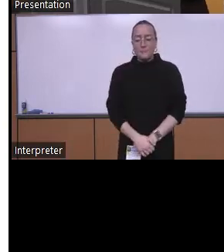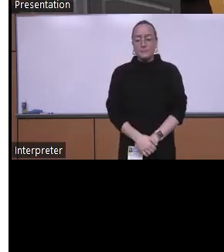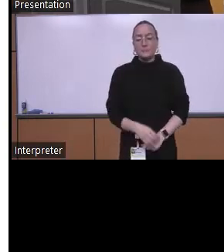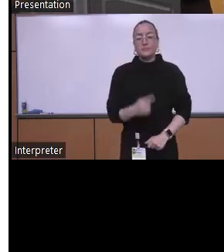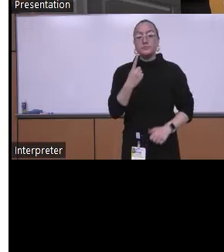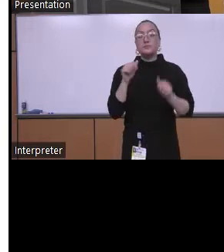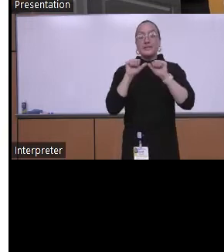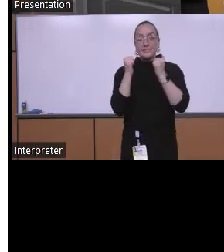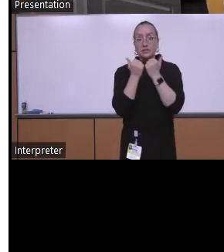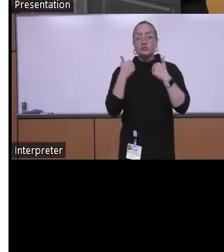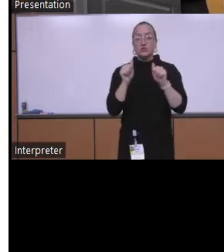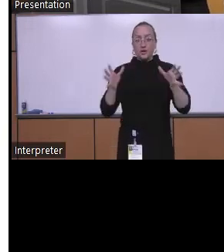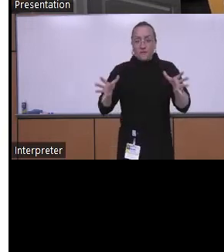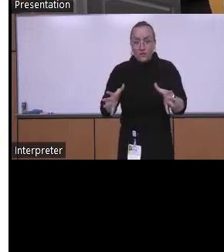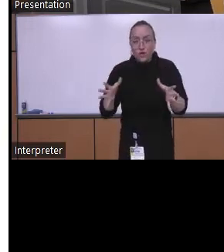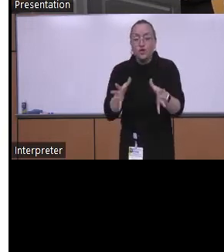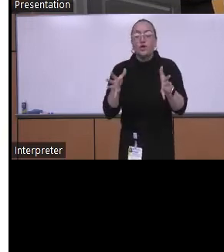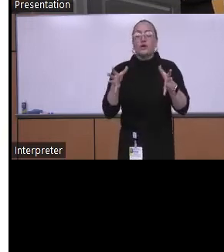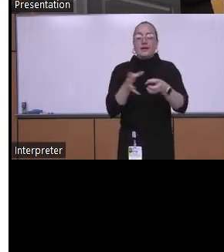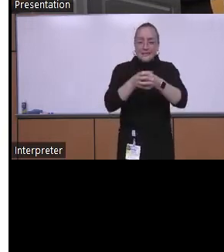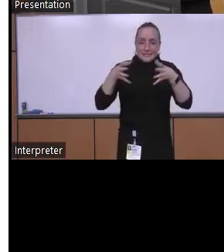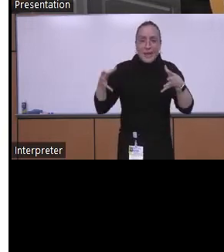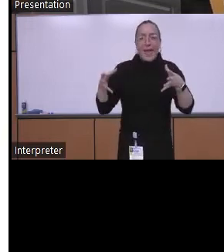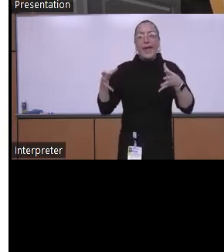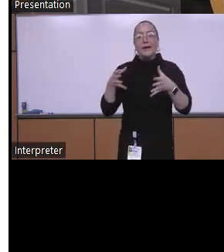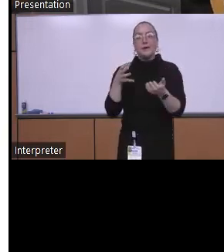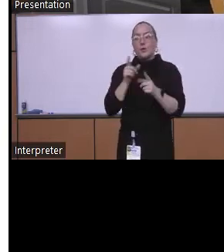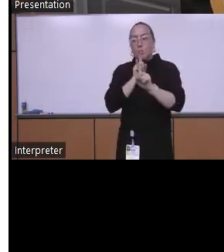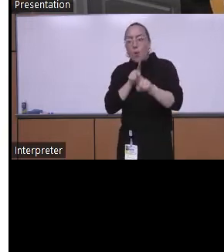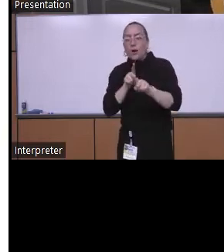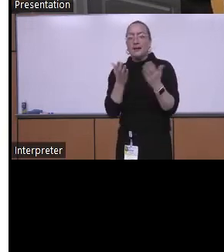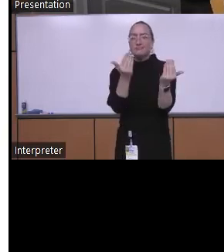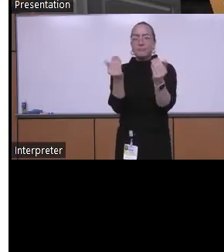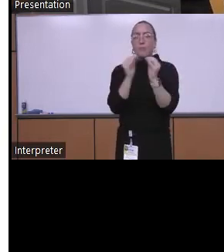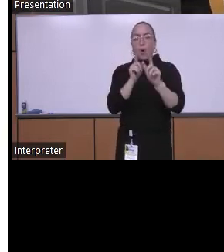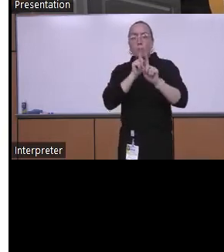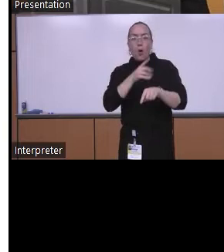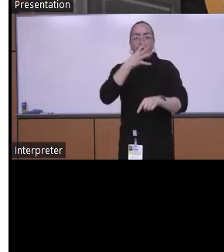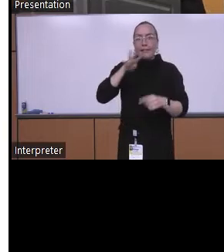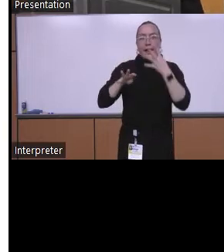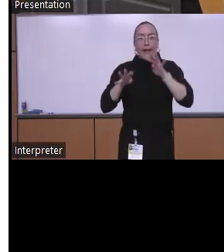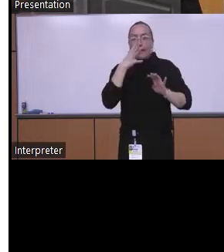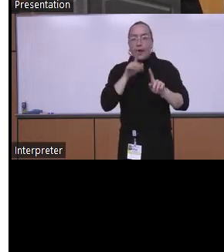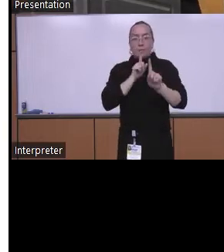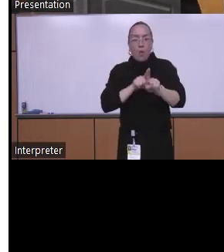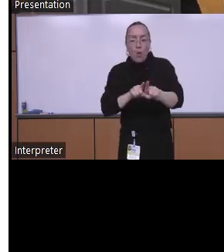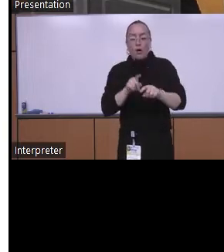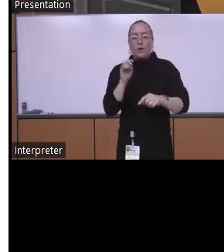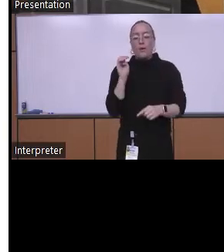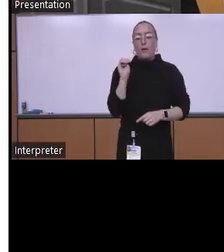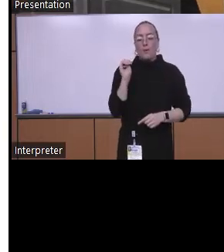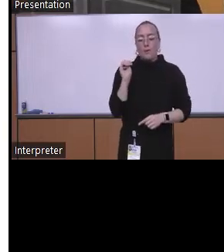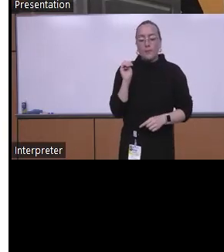to further expand mandatory reporting, and in particular to expand reporting of neglect, Mondale noted, I'm going to quote